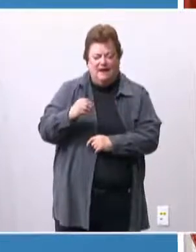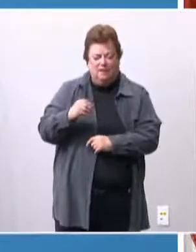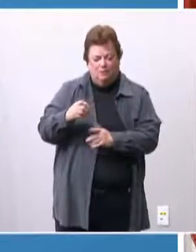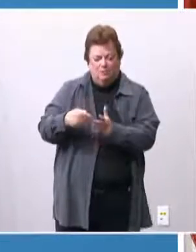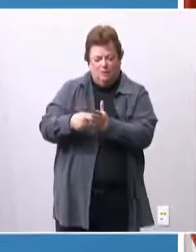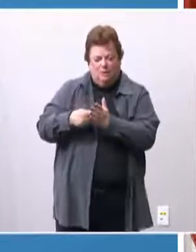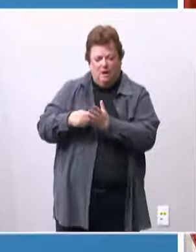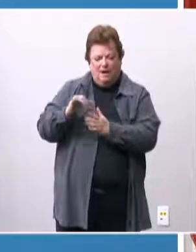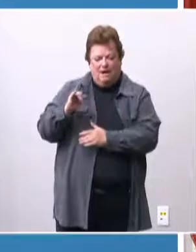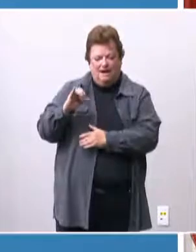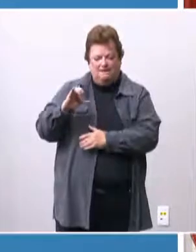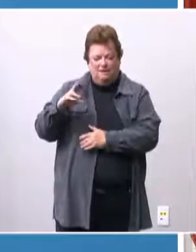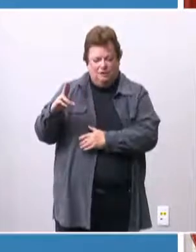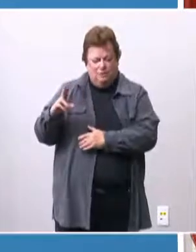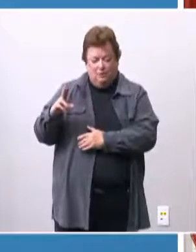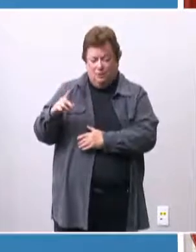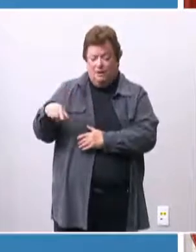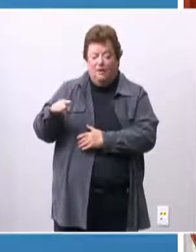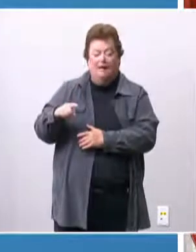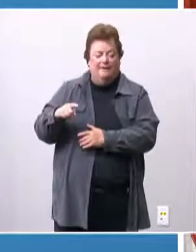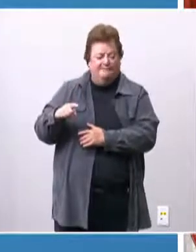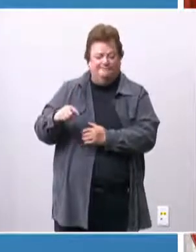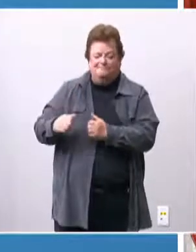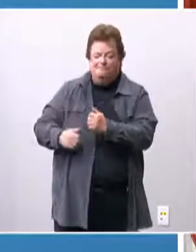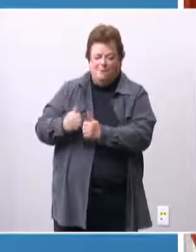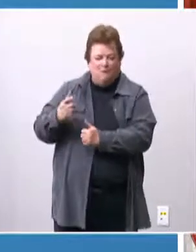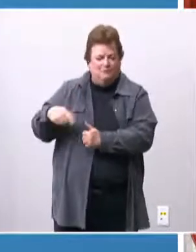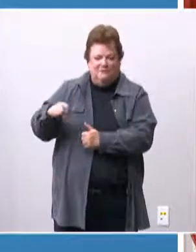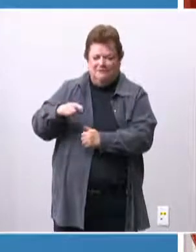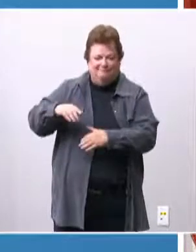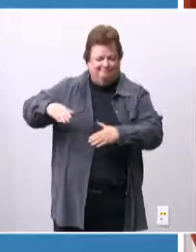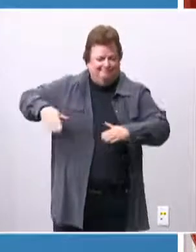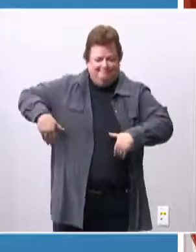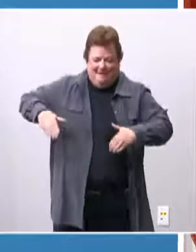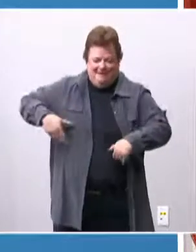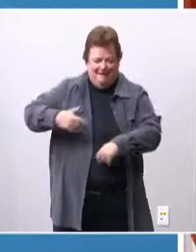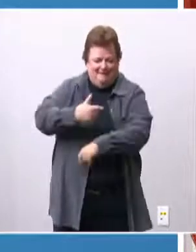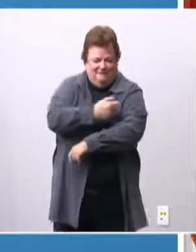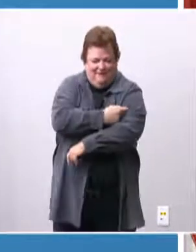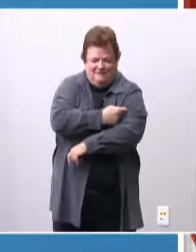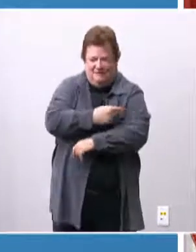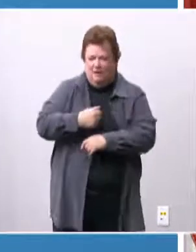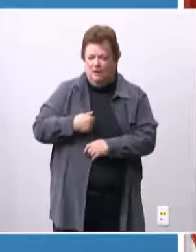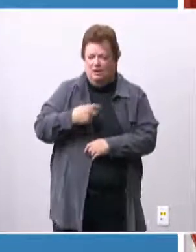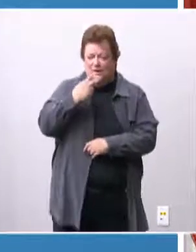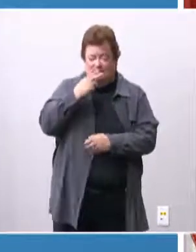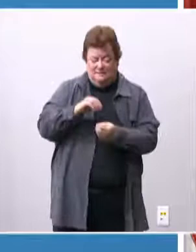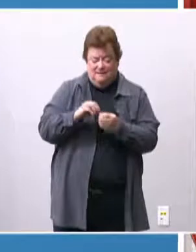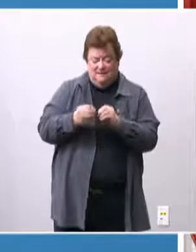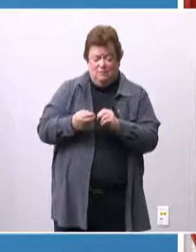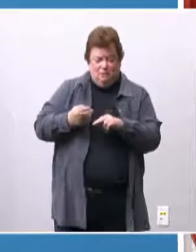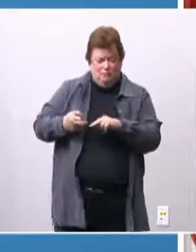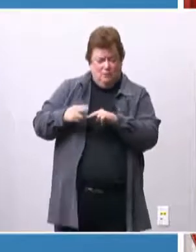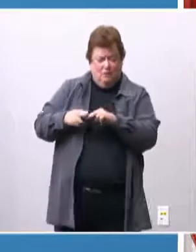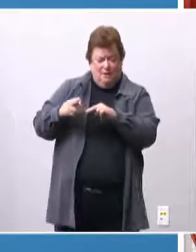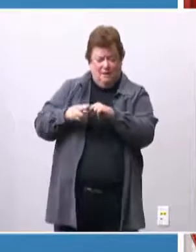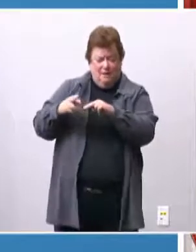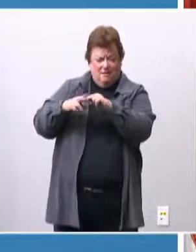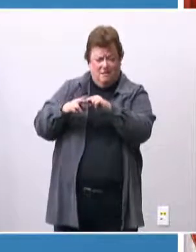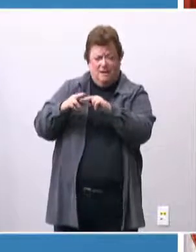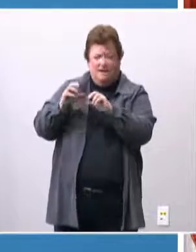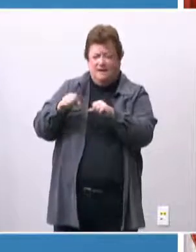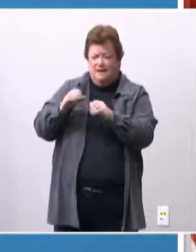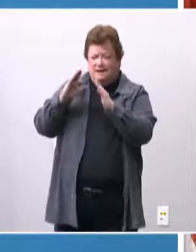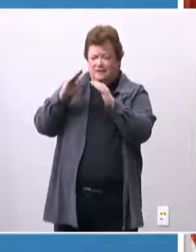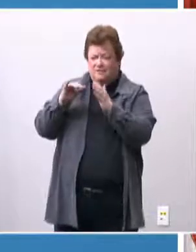care are almost always unvaccinated. When we see case numbers going up like we are right now, we can